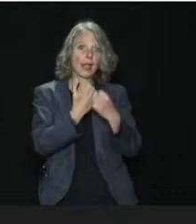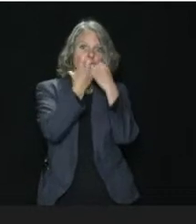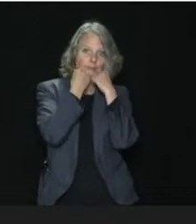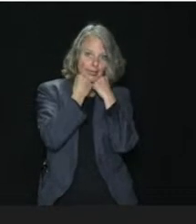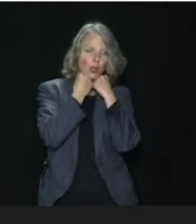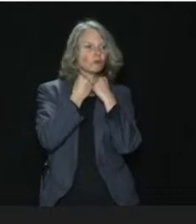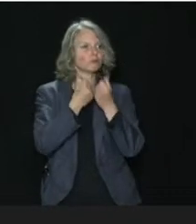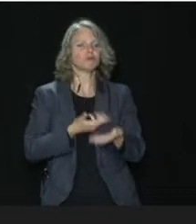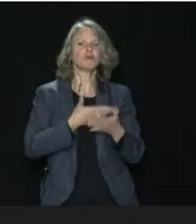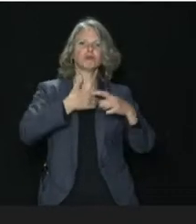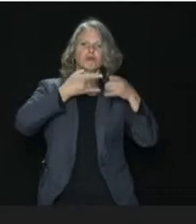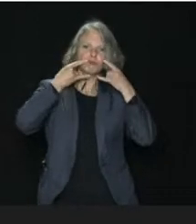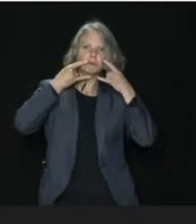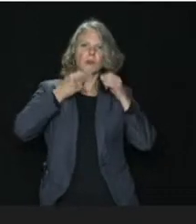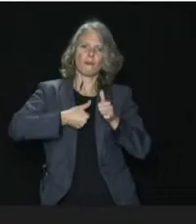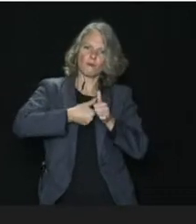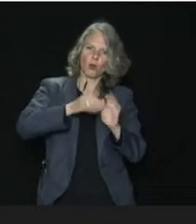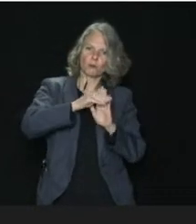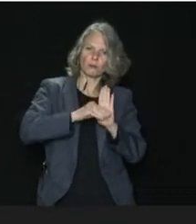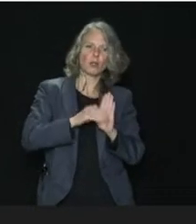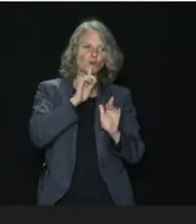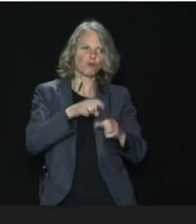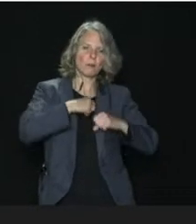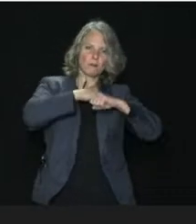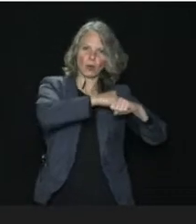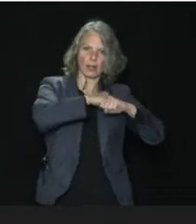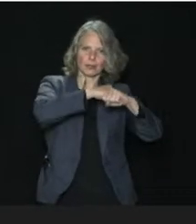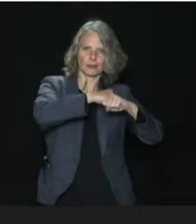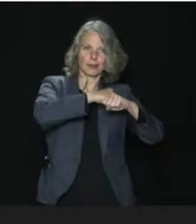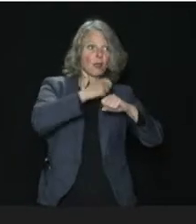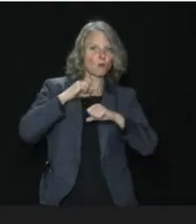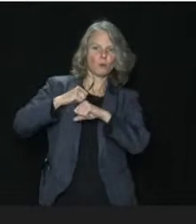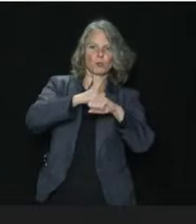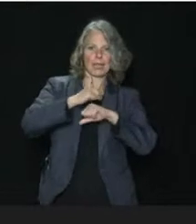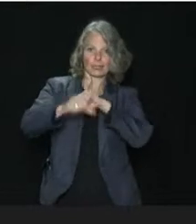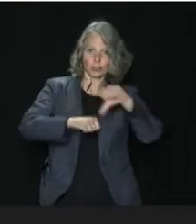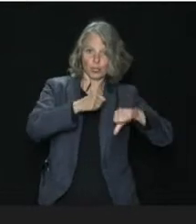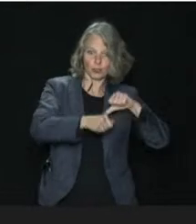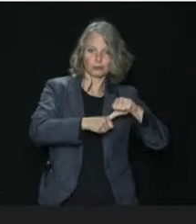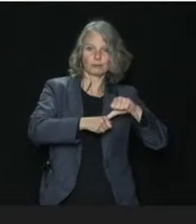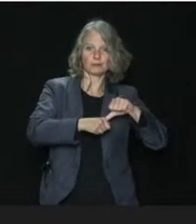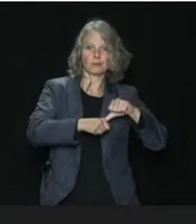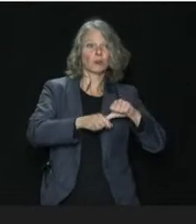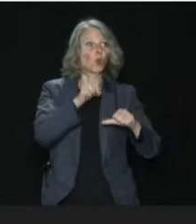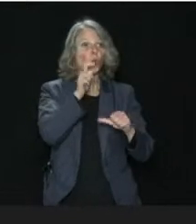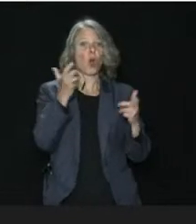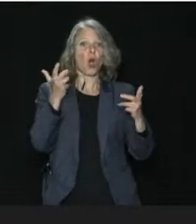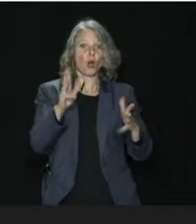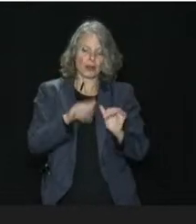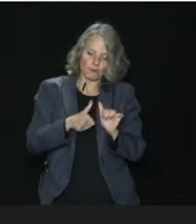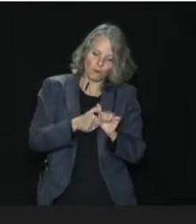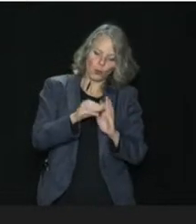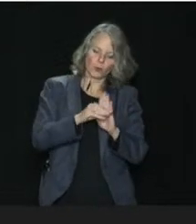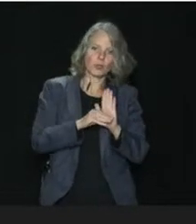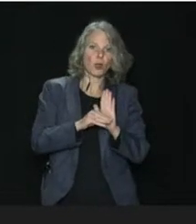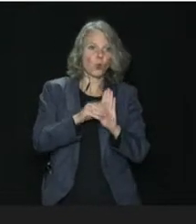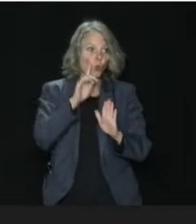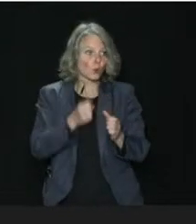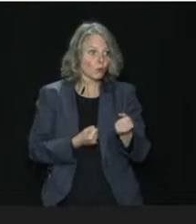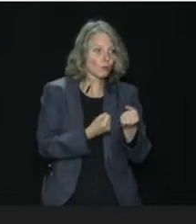Canadians. To the millions of people who are already doing this and who are stepping up to look out for those around